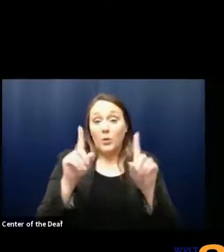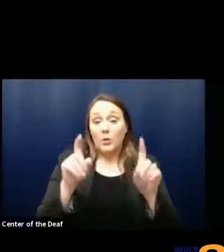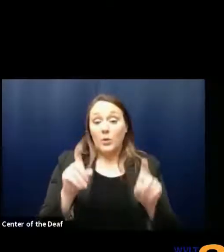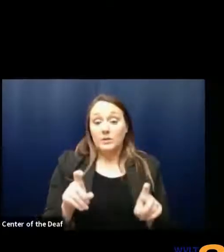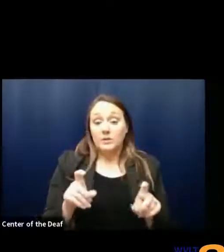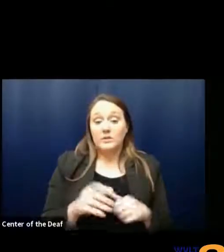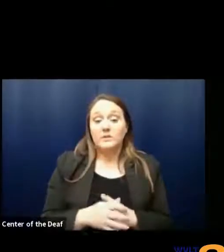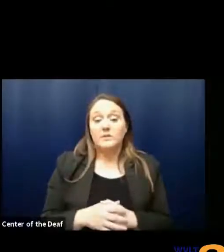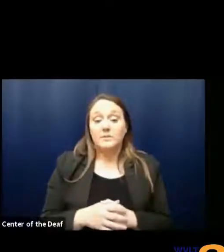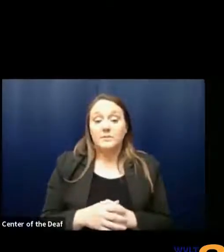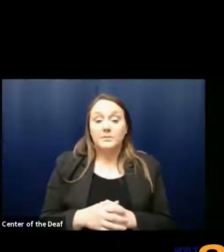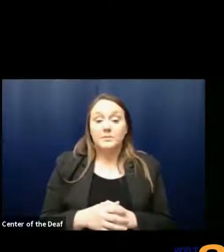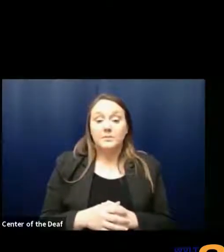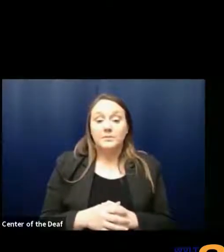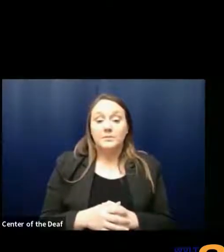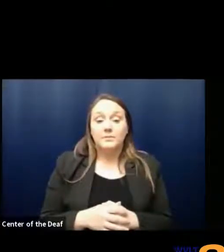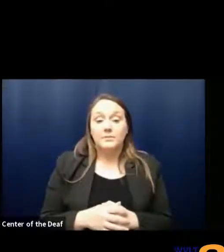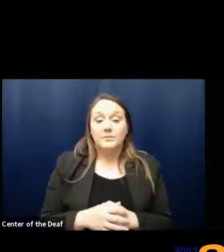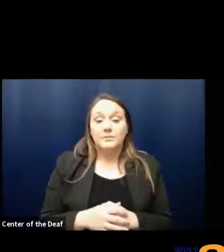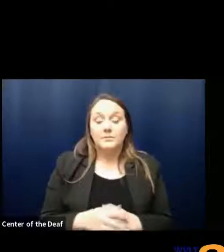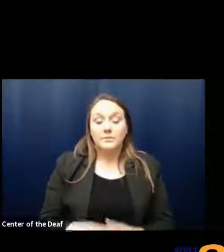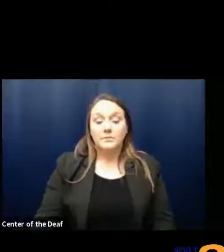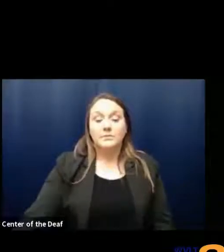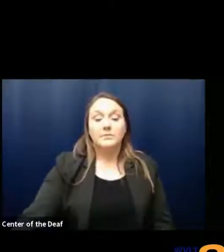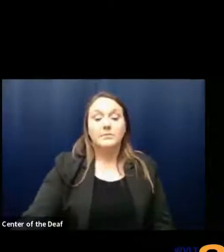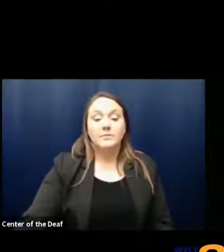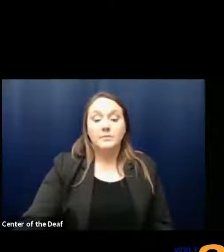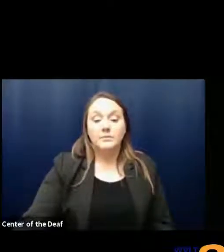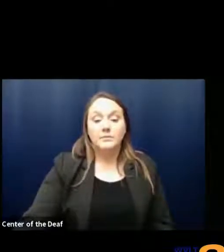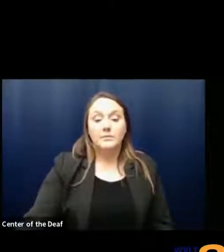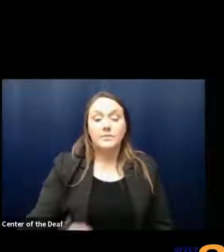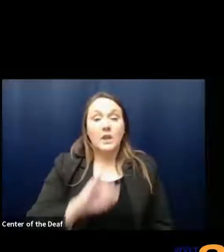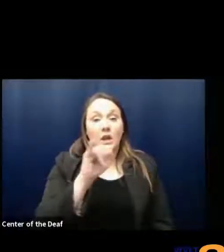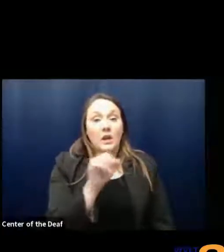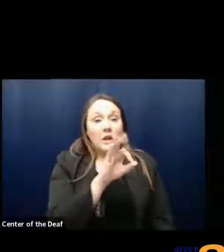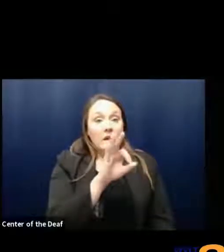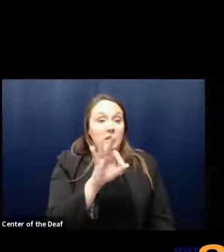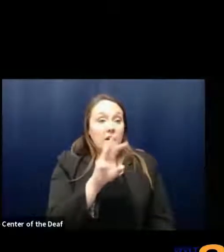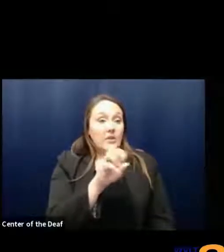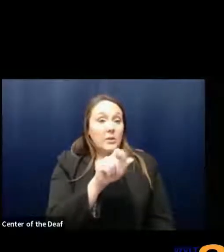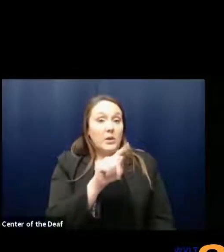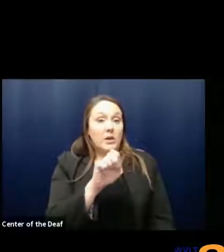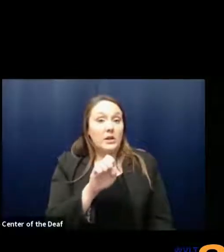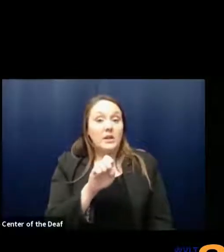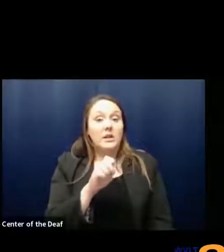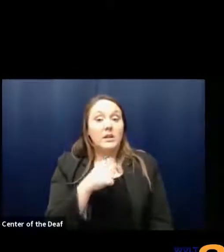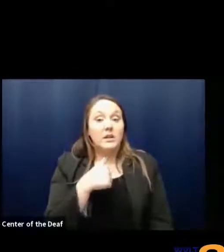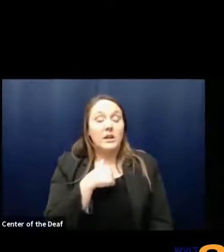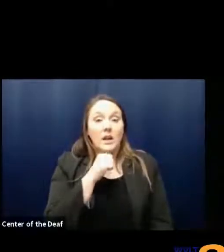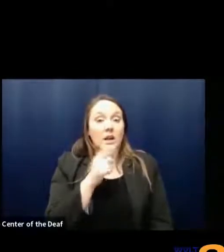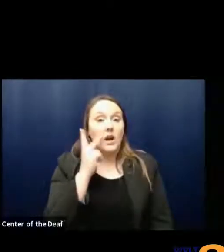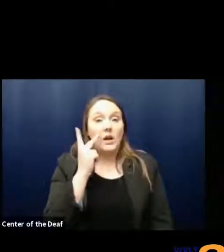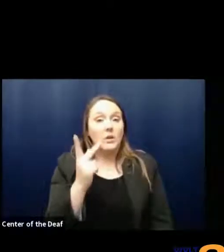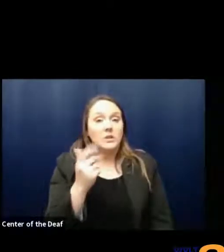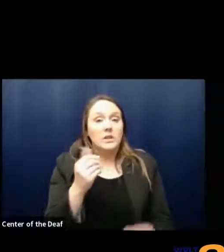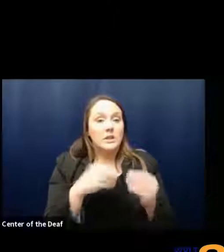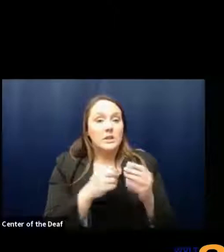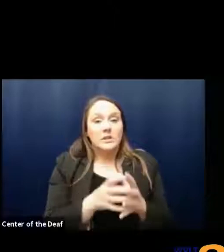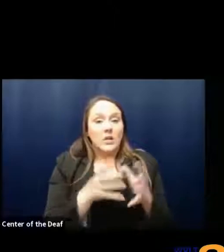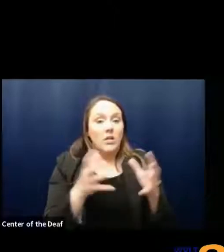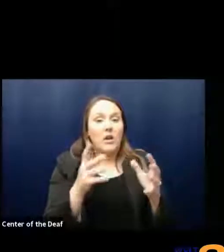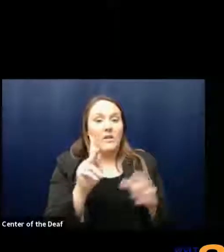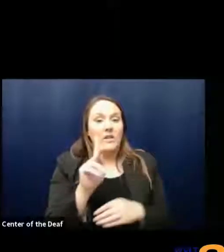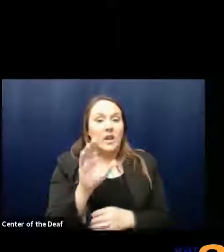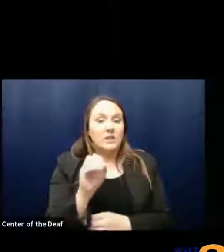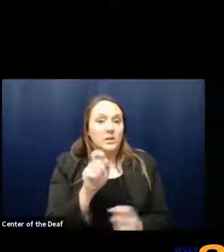From Jeff with WATE, I don't see many Knox County specifics in the